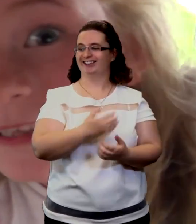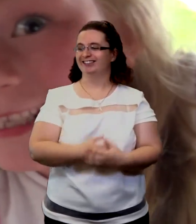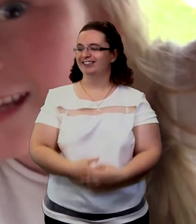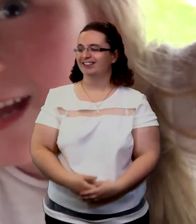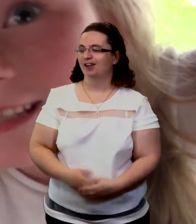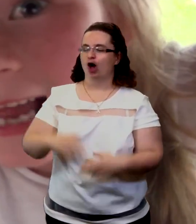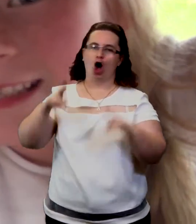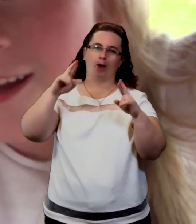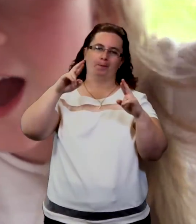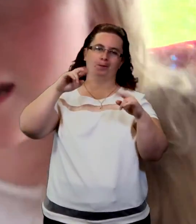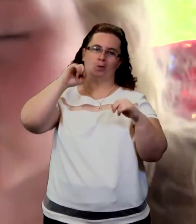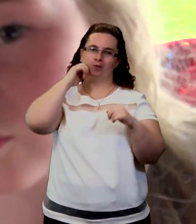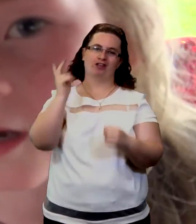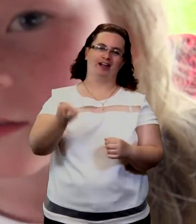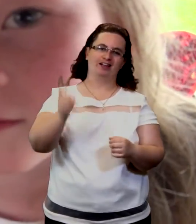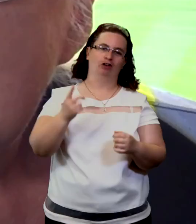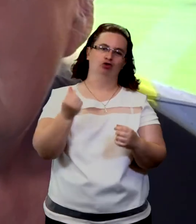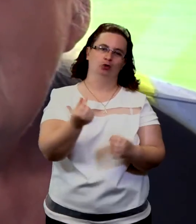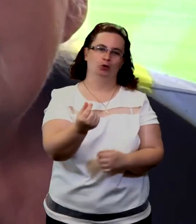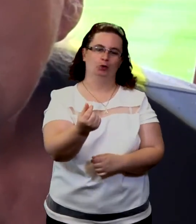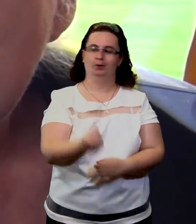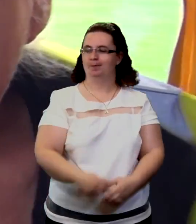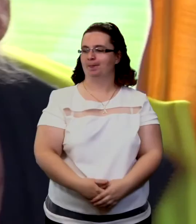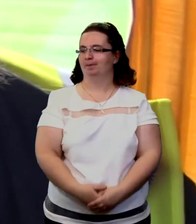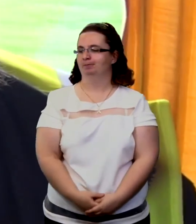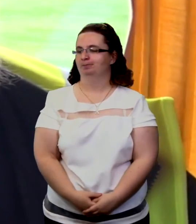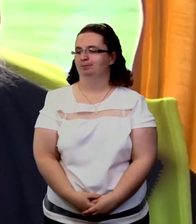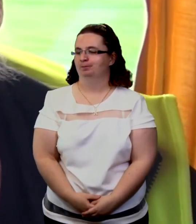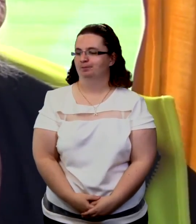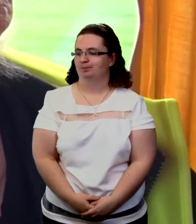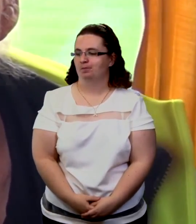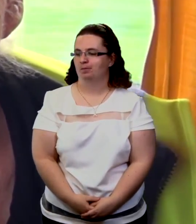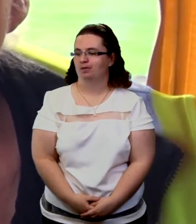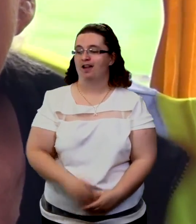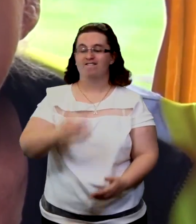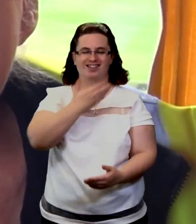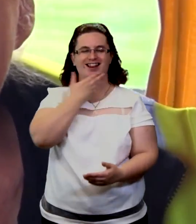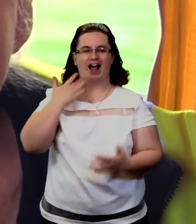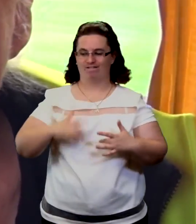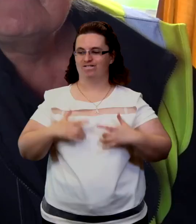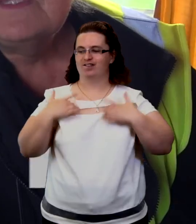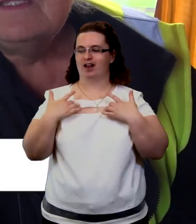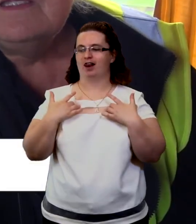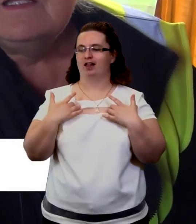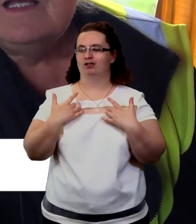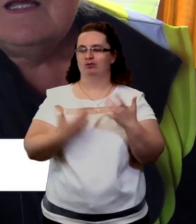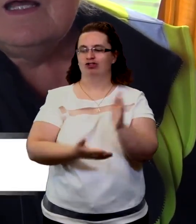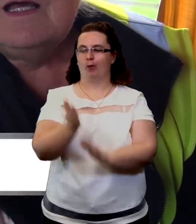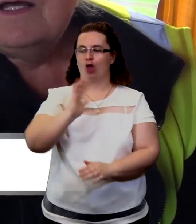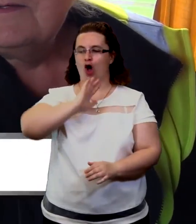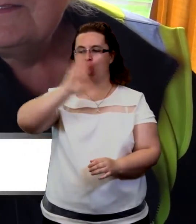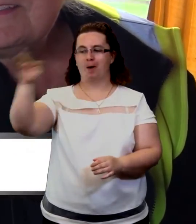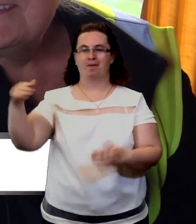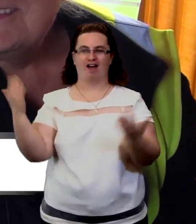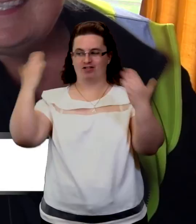My bunny ears, I lost one. And to all the volunteers, thank you very much indeed. Yes, and